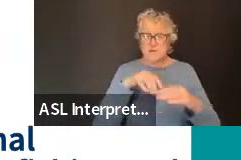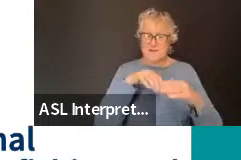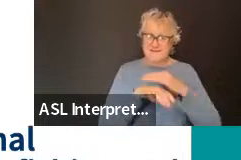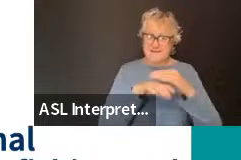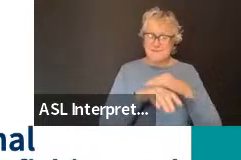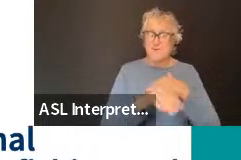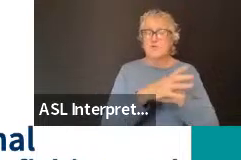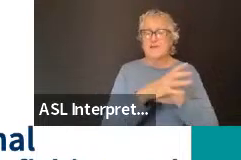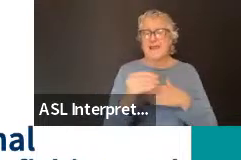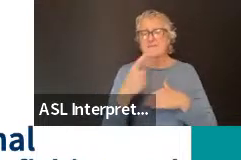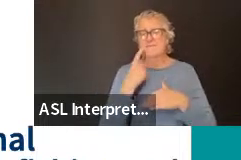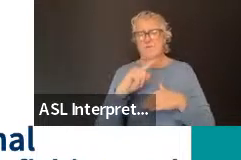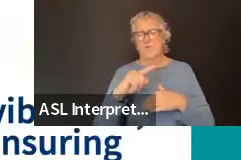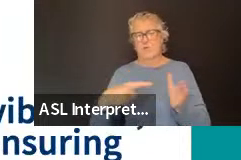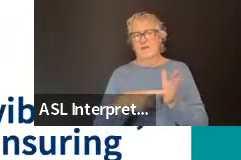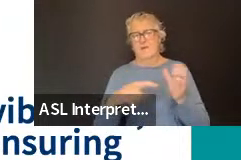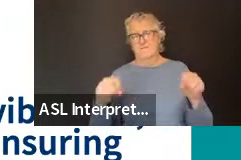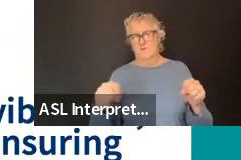please.